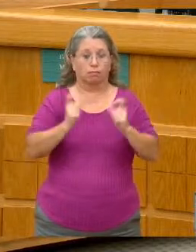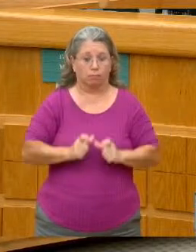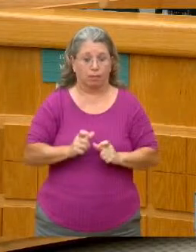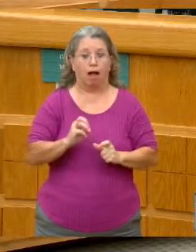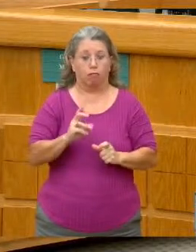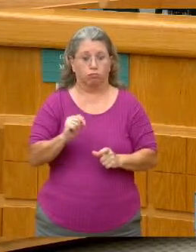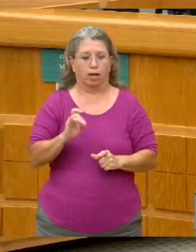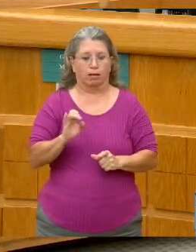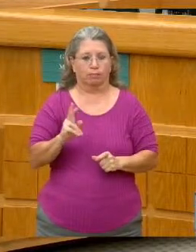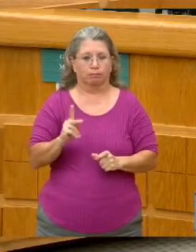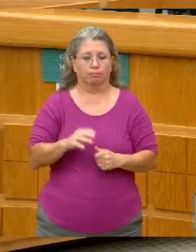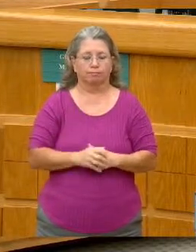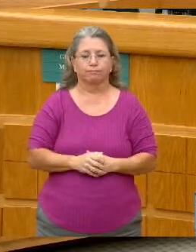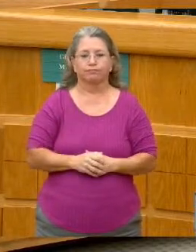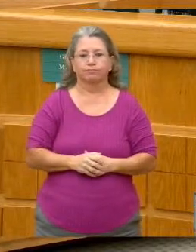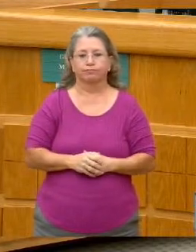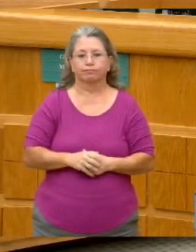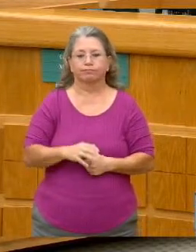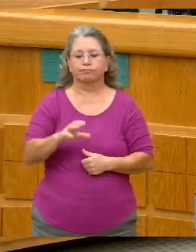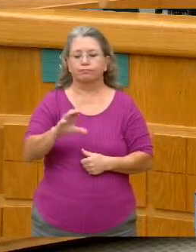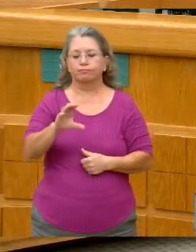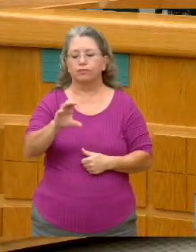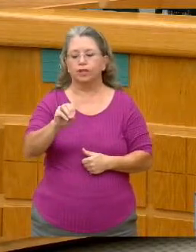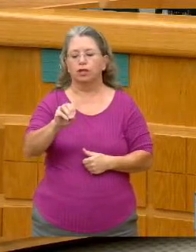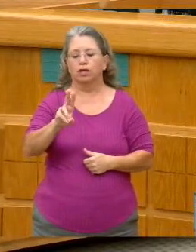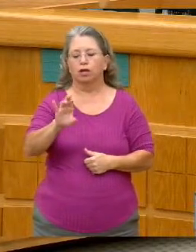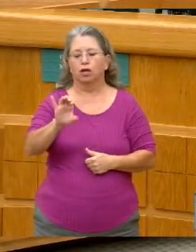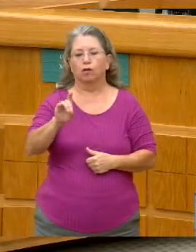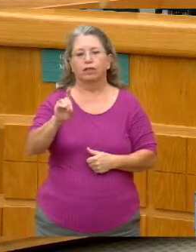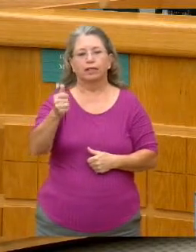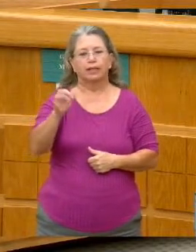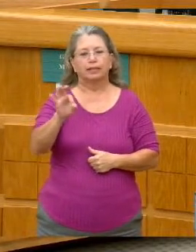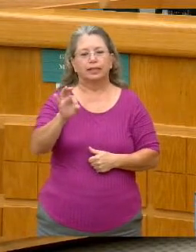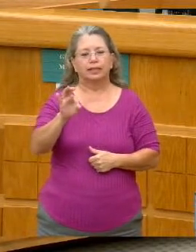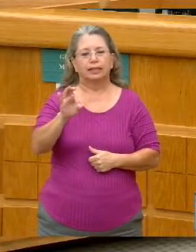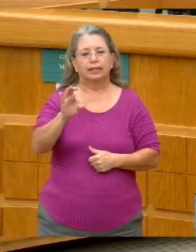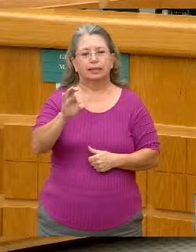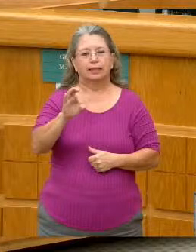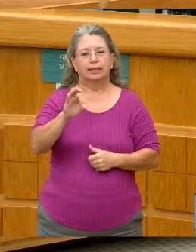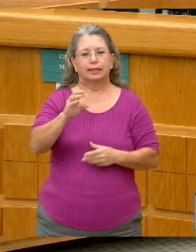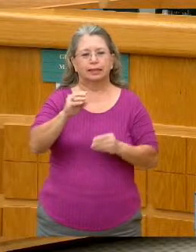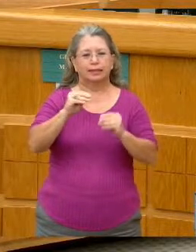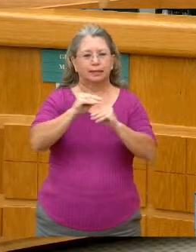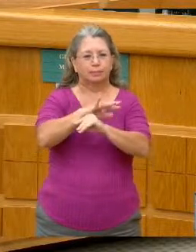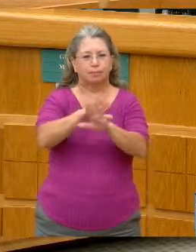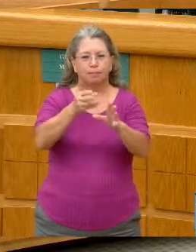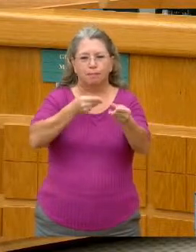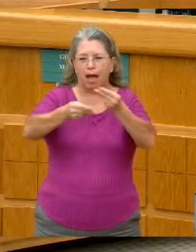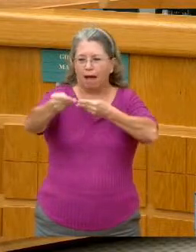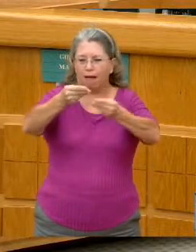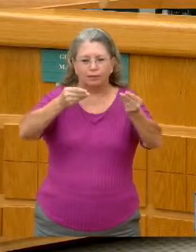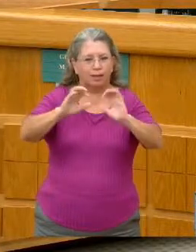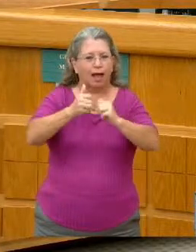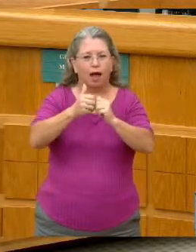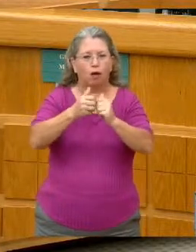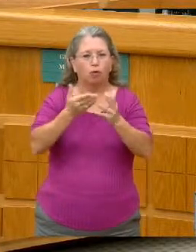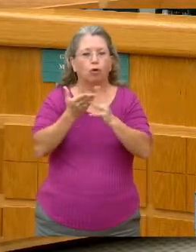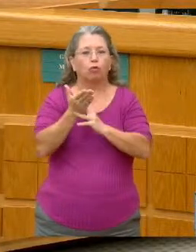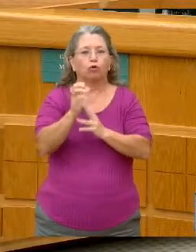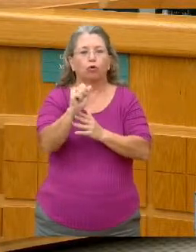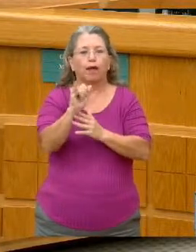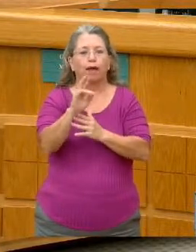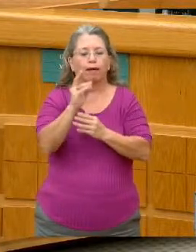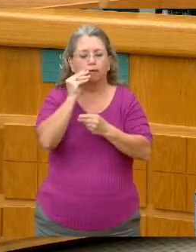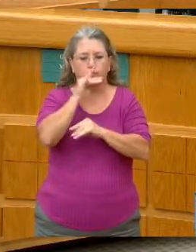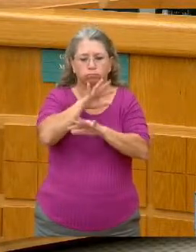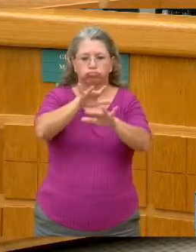is transmitted through the air, surfaces, and contact. And I know in the past there's been some debate. There was a